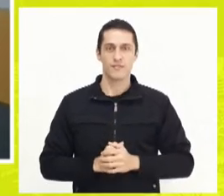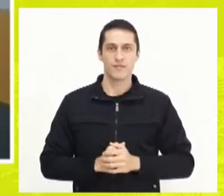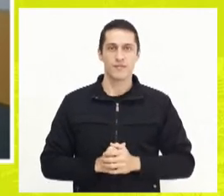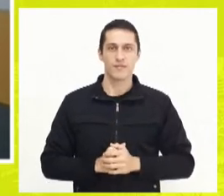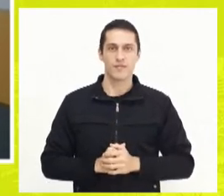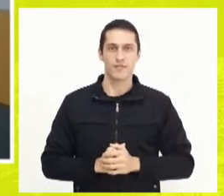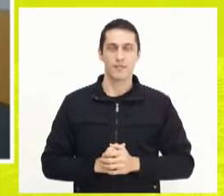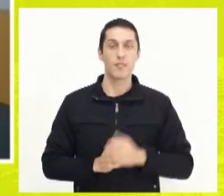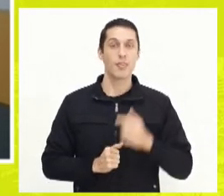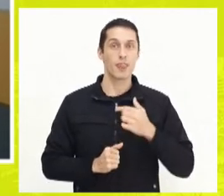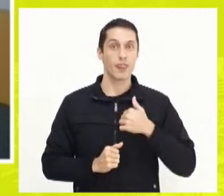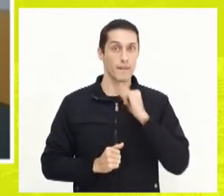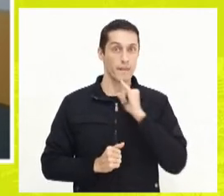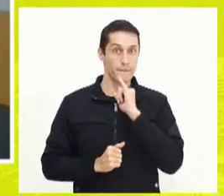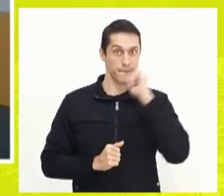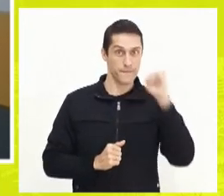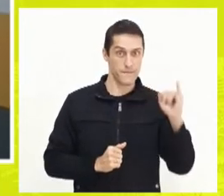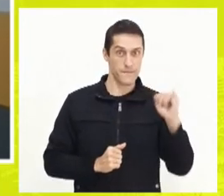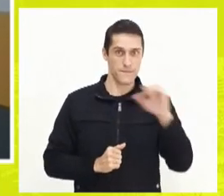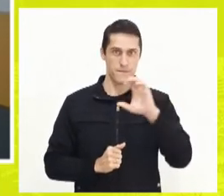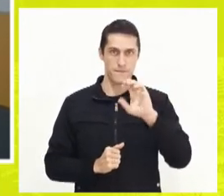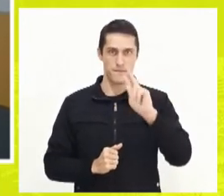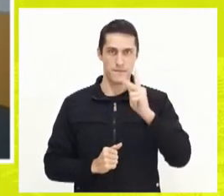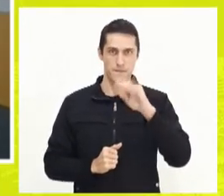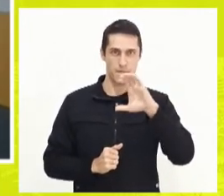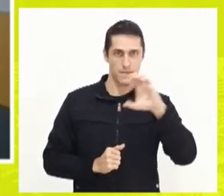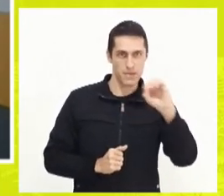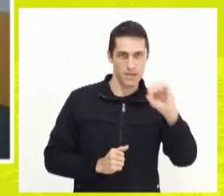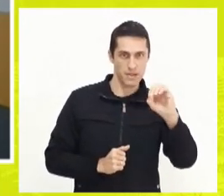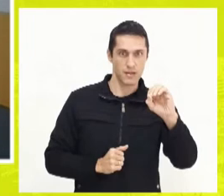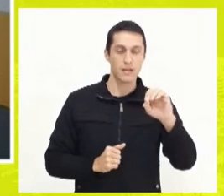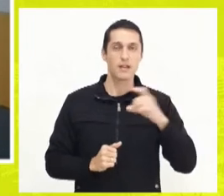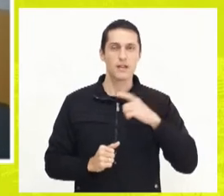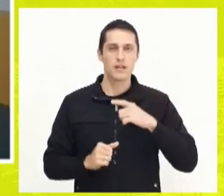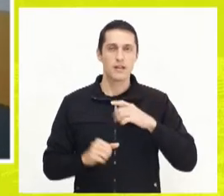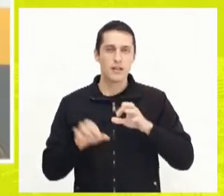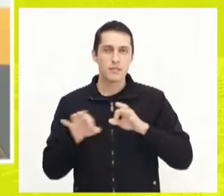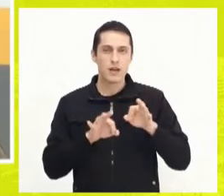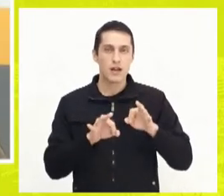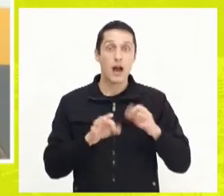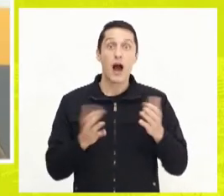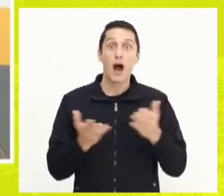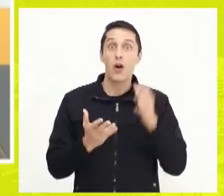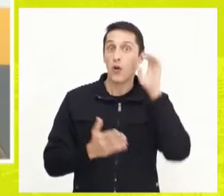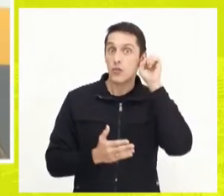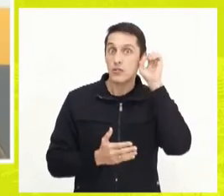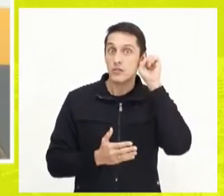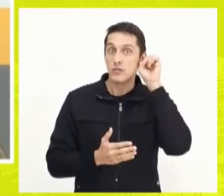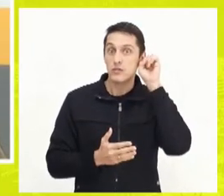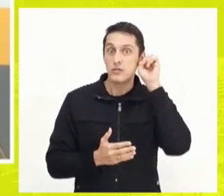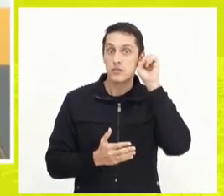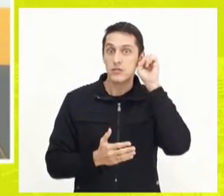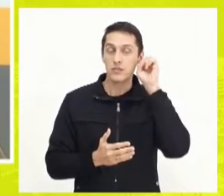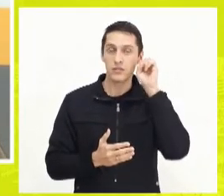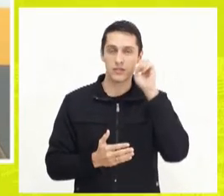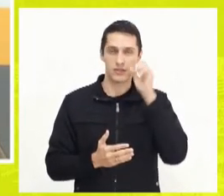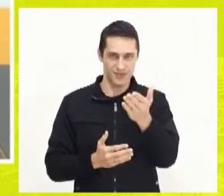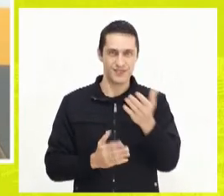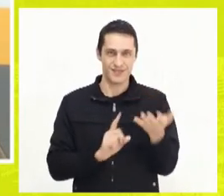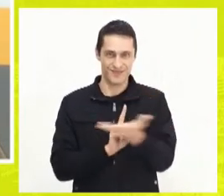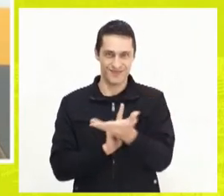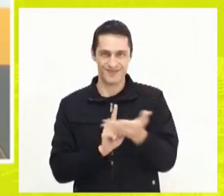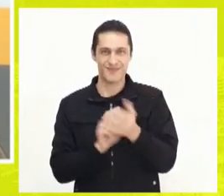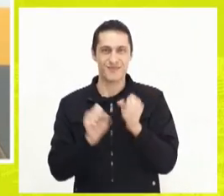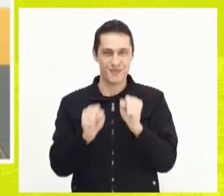okay i am going can you hear me now shnikoo with